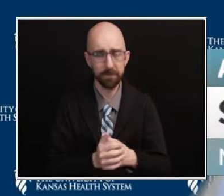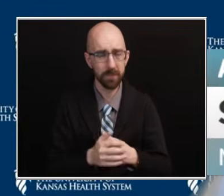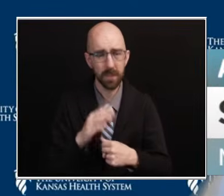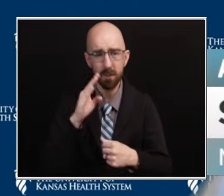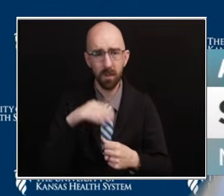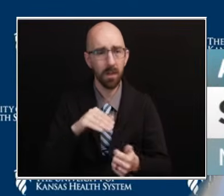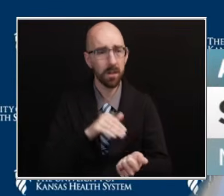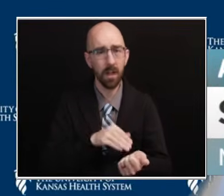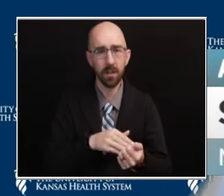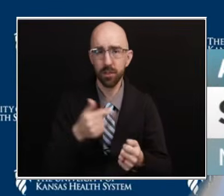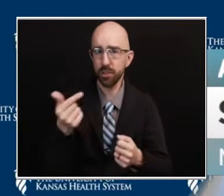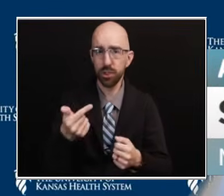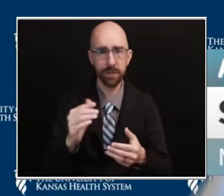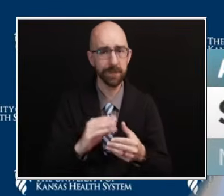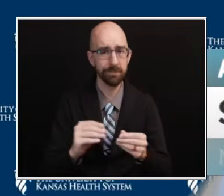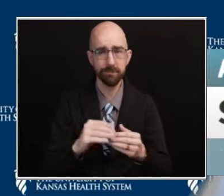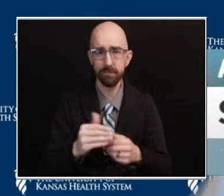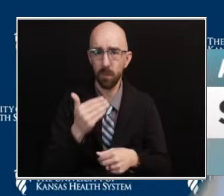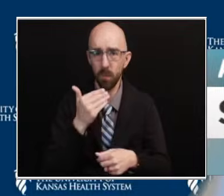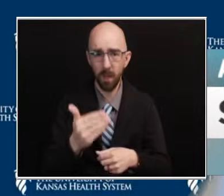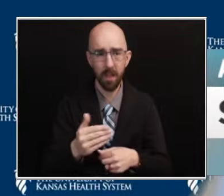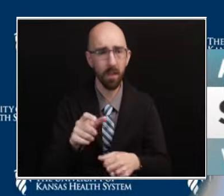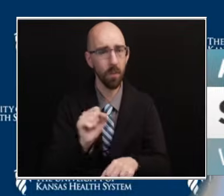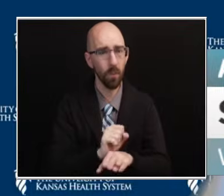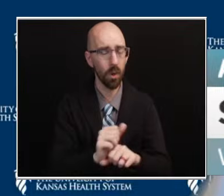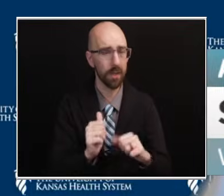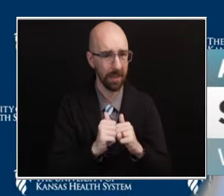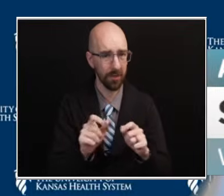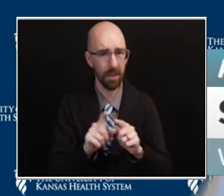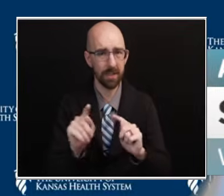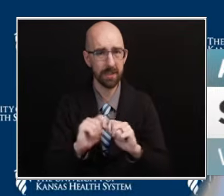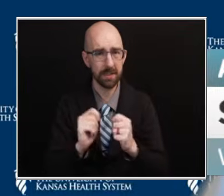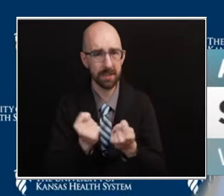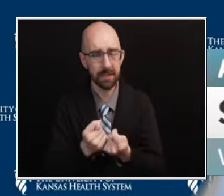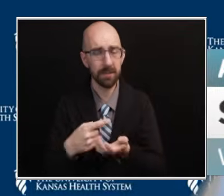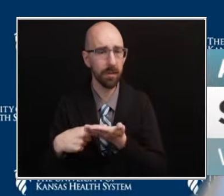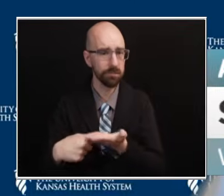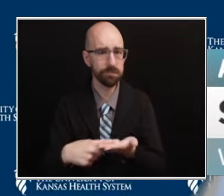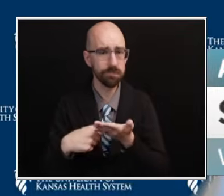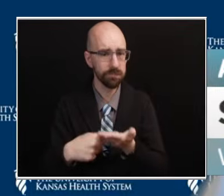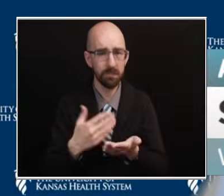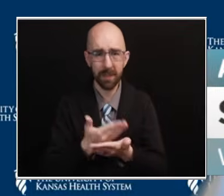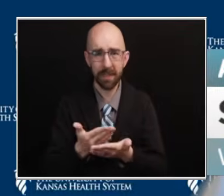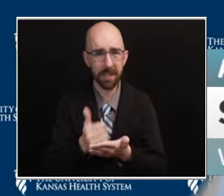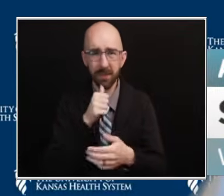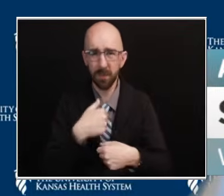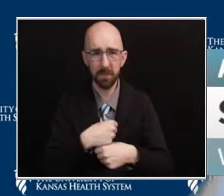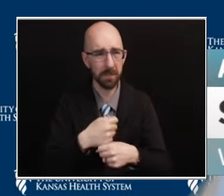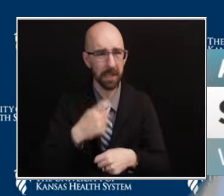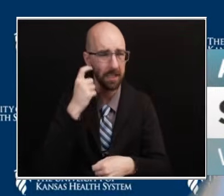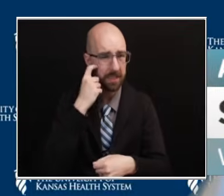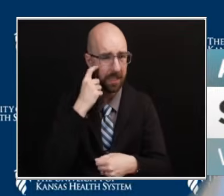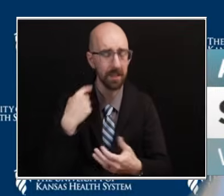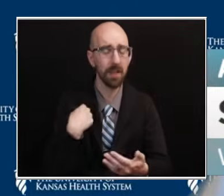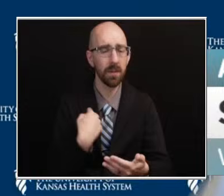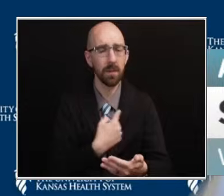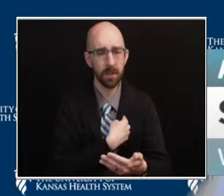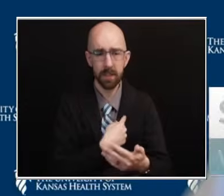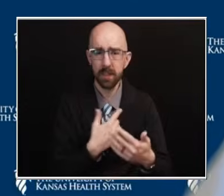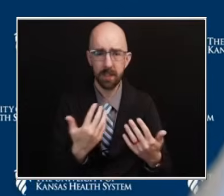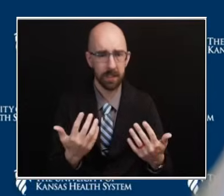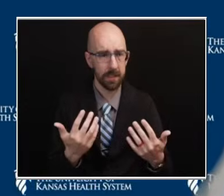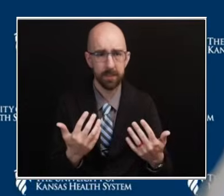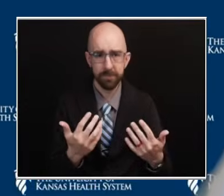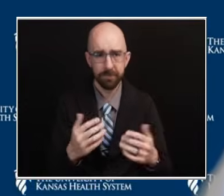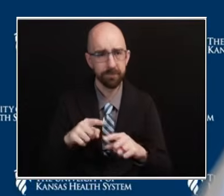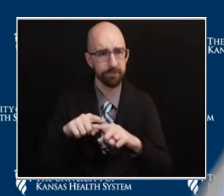Dr. G said it well. We work together as a team, and we talk to each other, and when things don't quite make sense, we lean